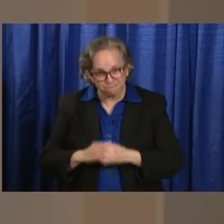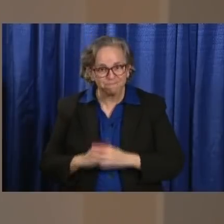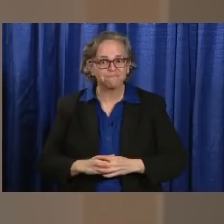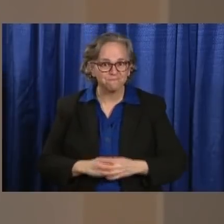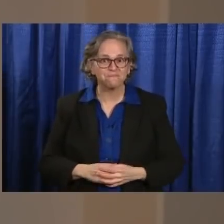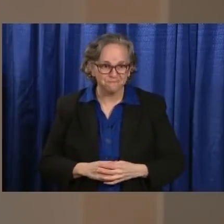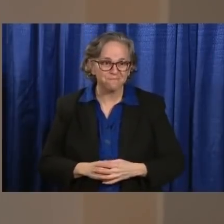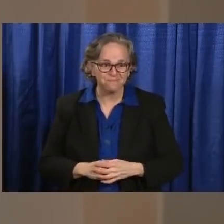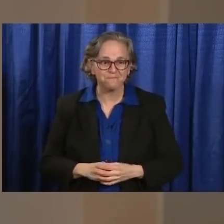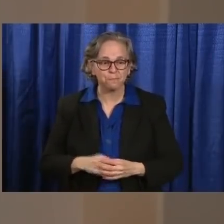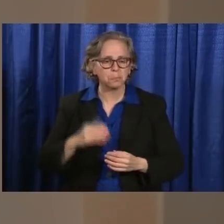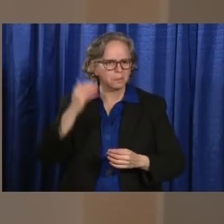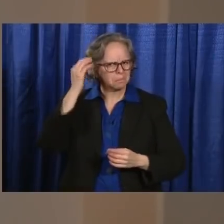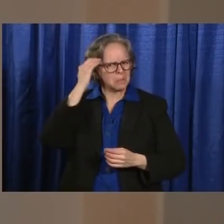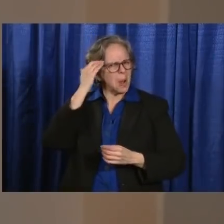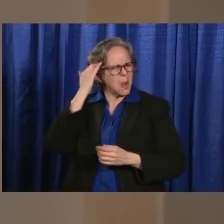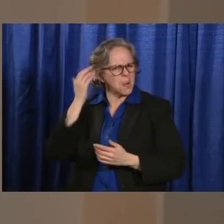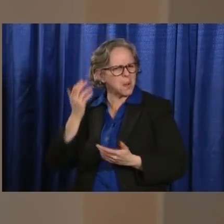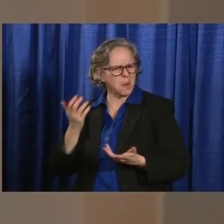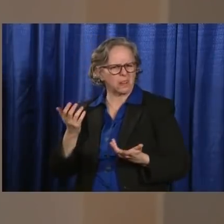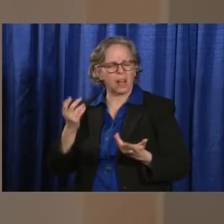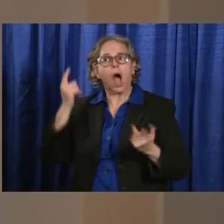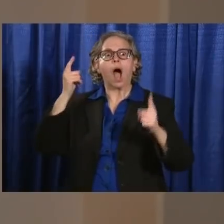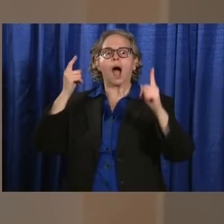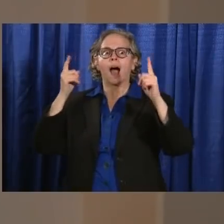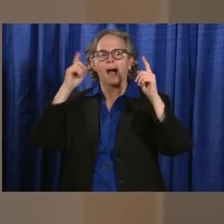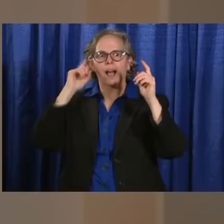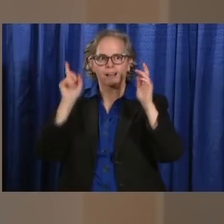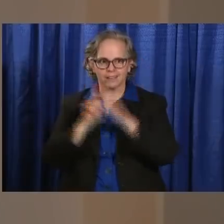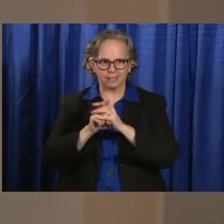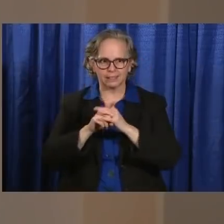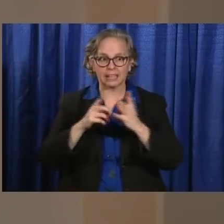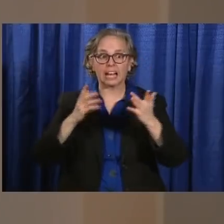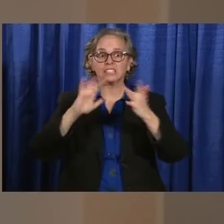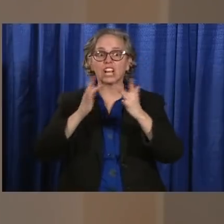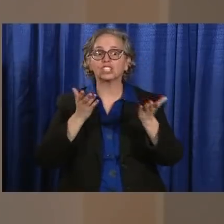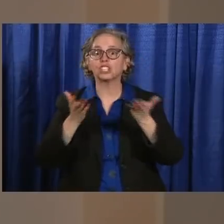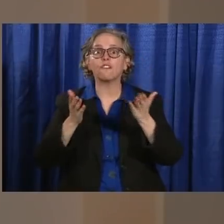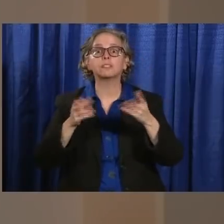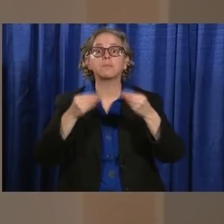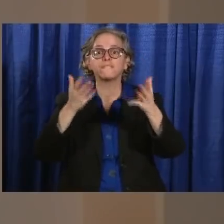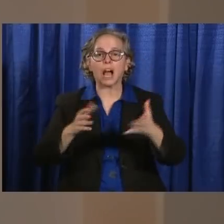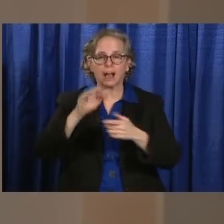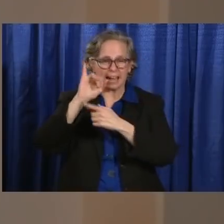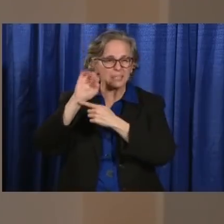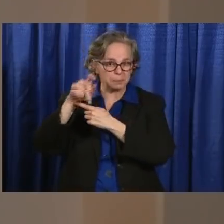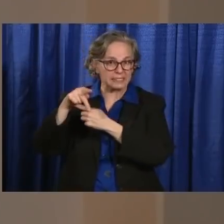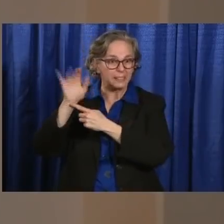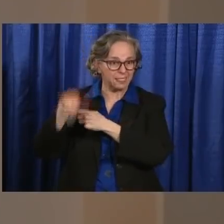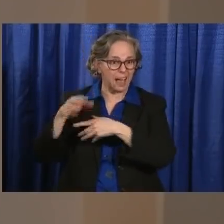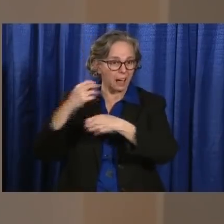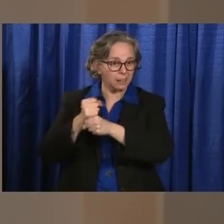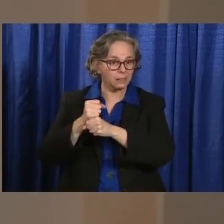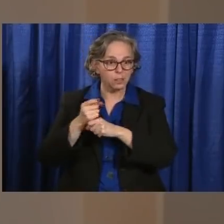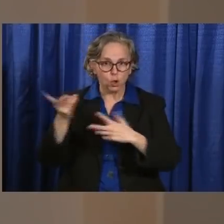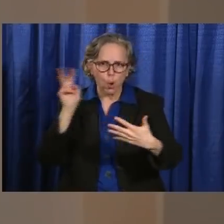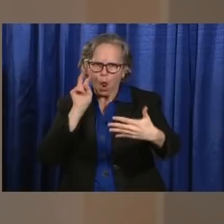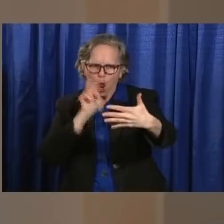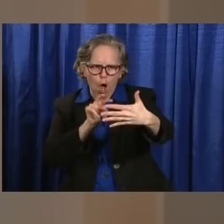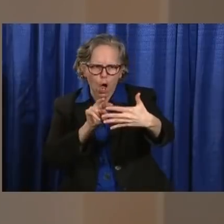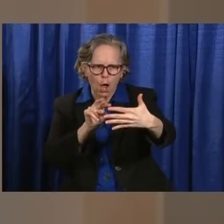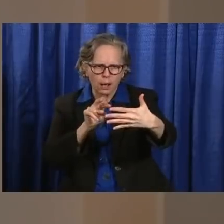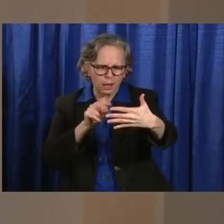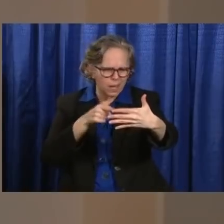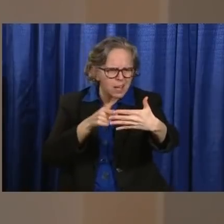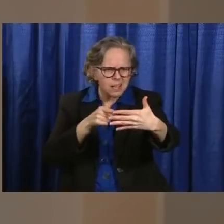this, a couple other things. For internet service providers, if you look at that and you have hotspots that are not on there, then we want you to give them